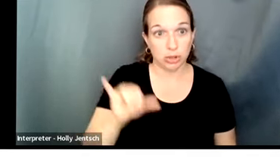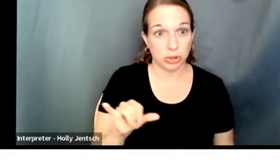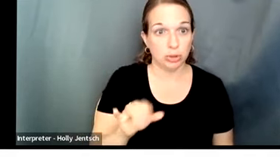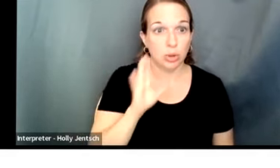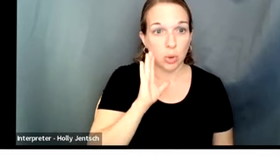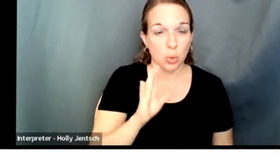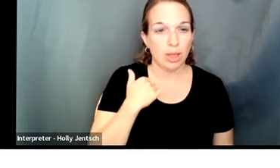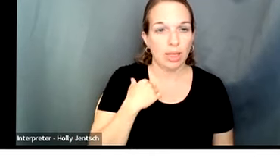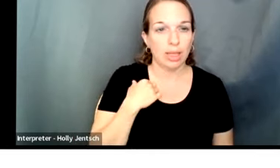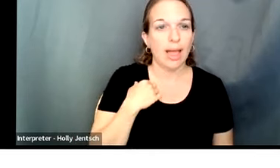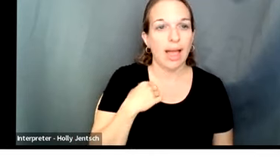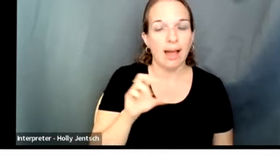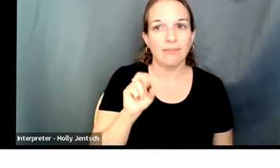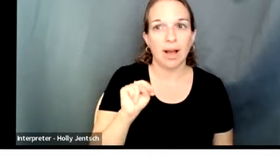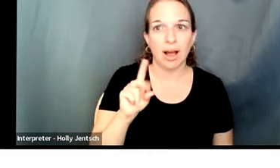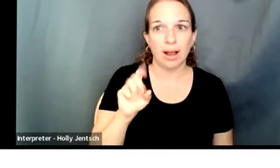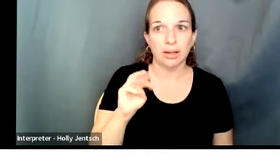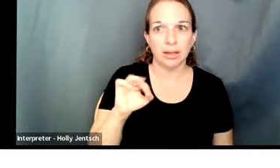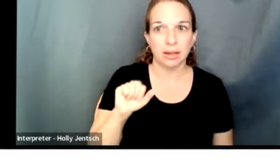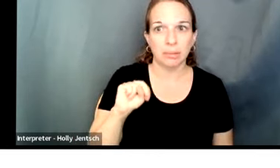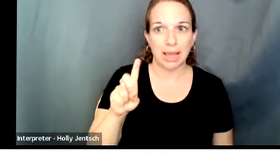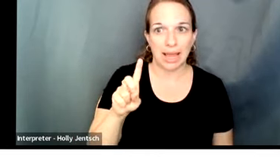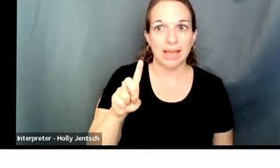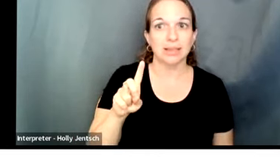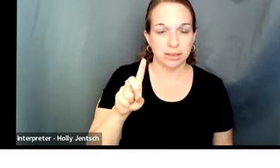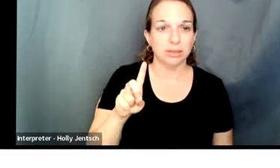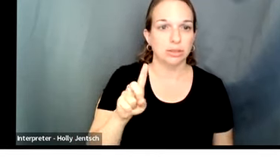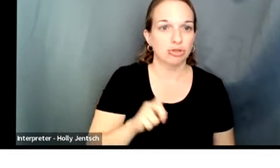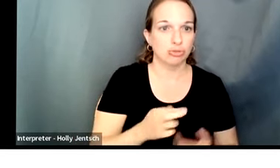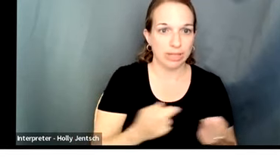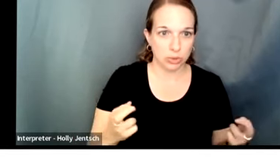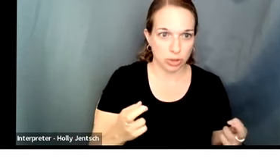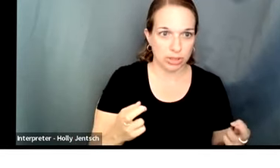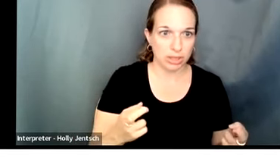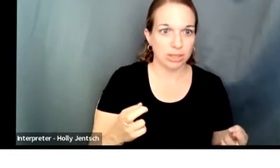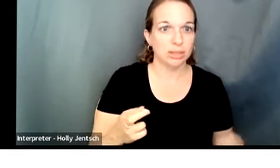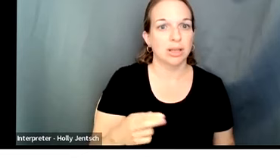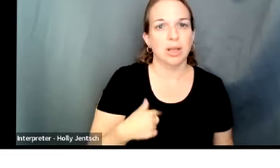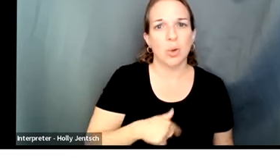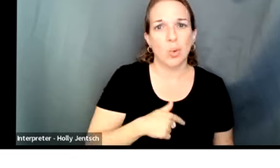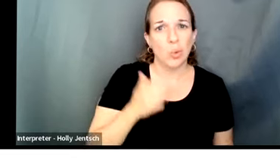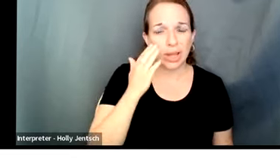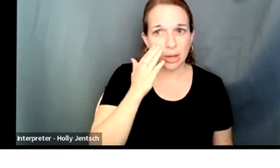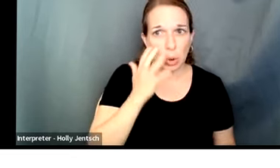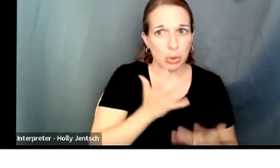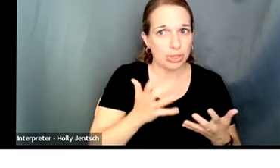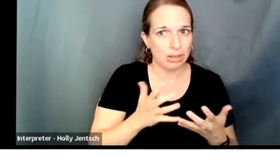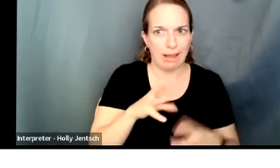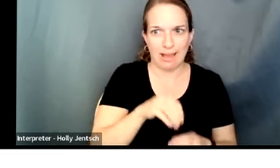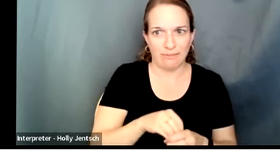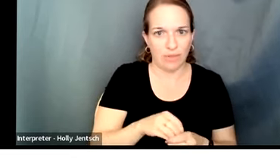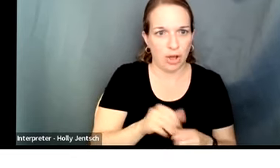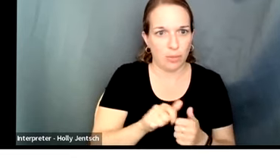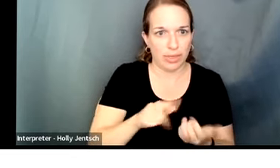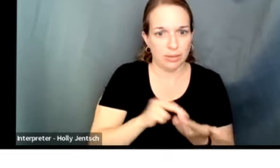on-demand resources to expand your understanding of what the BILT model is all about. We know there's lots of moving parts and pieces here, and we don't expect